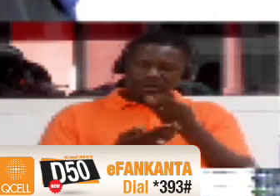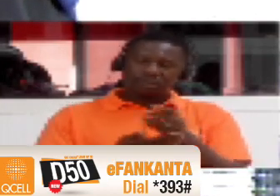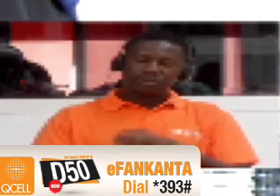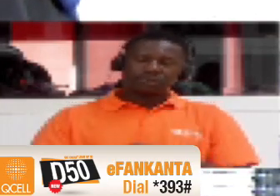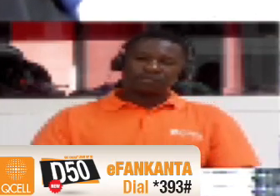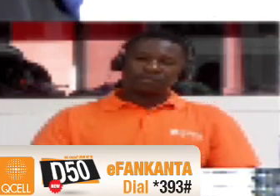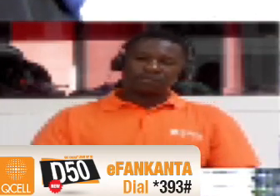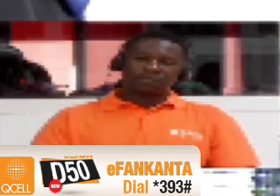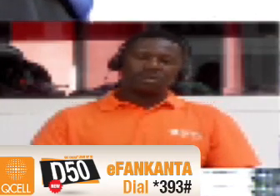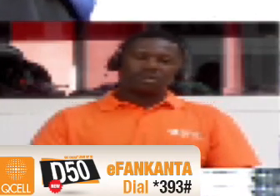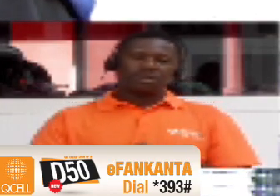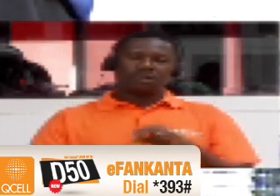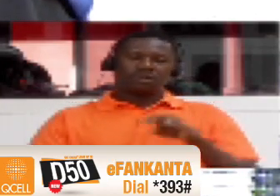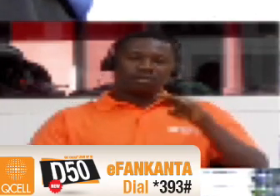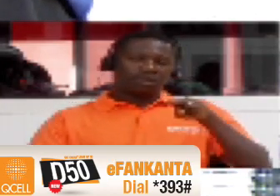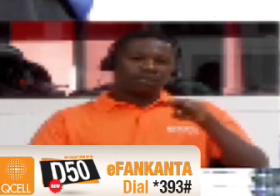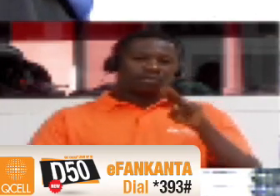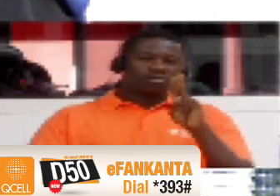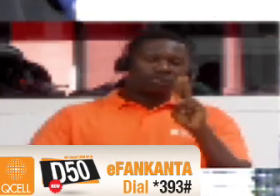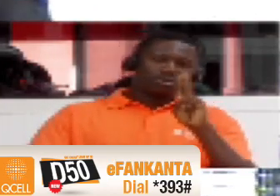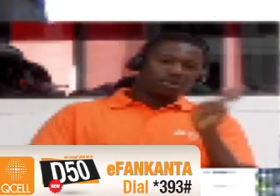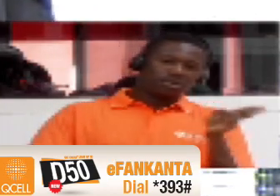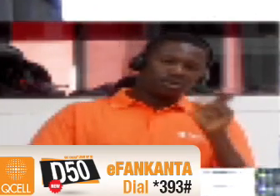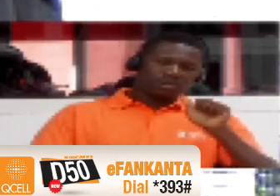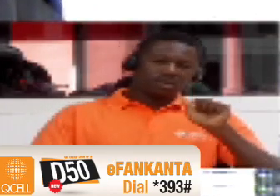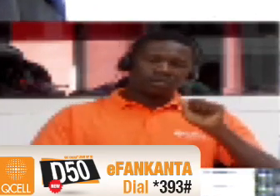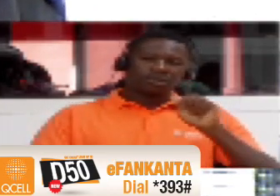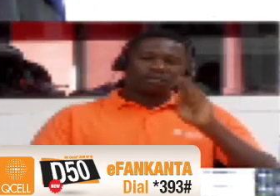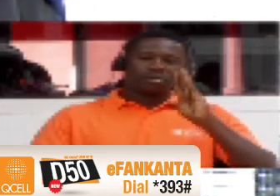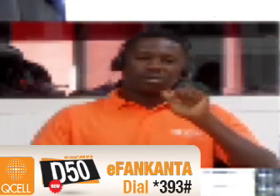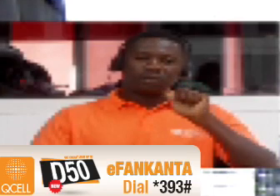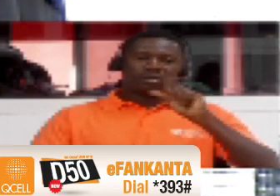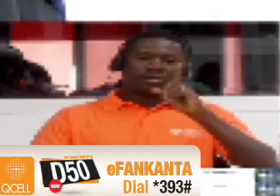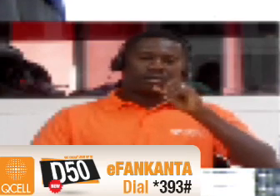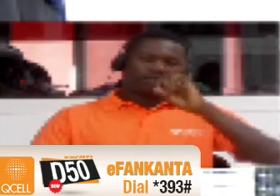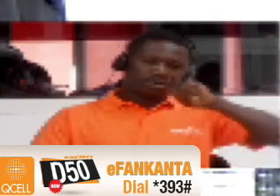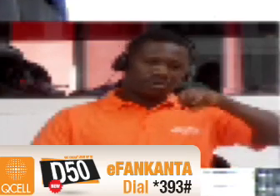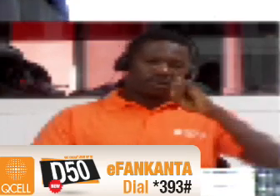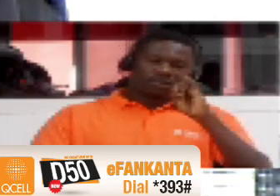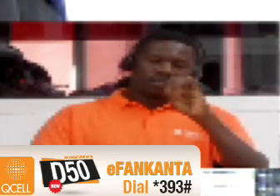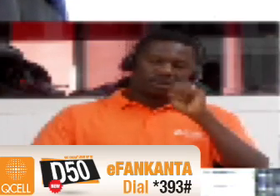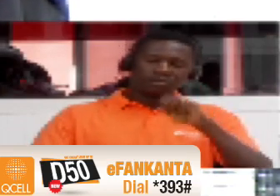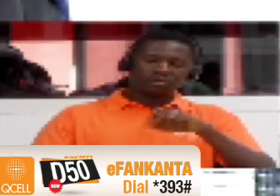Noa Badjie. Ani Mustafa Sane. And Mustafa Sane.